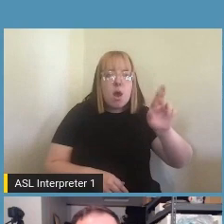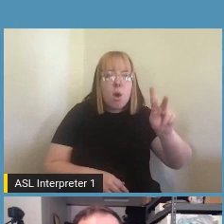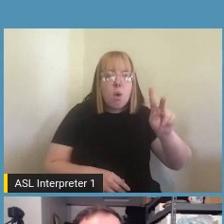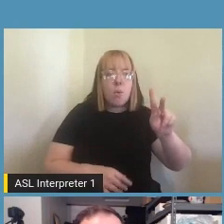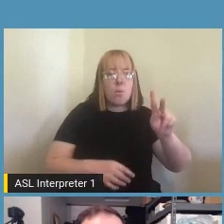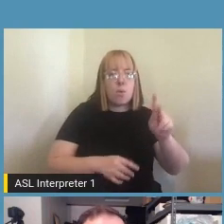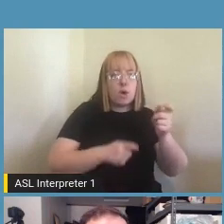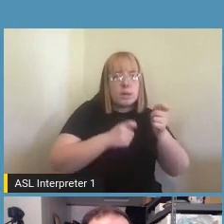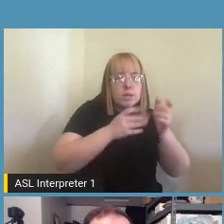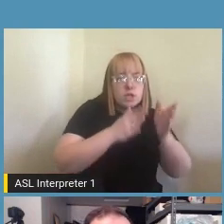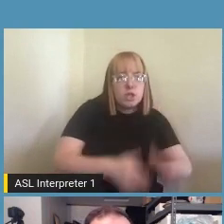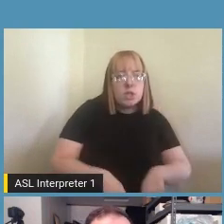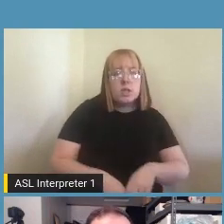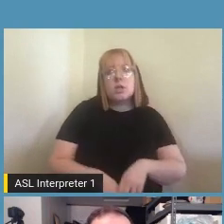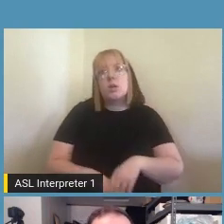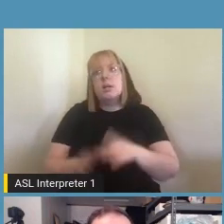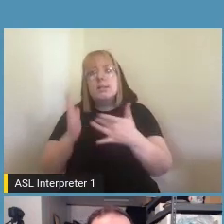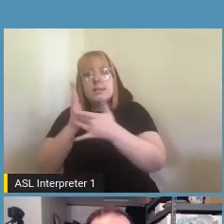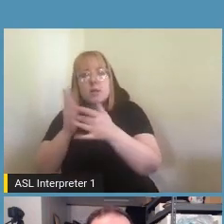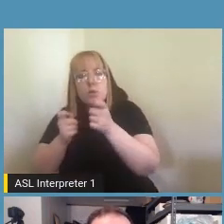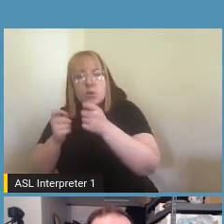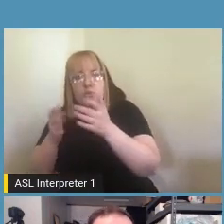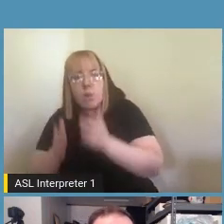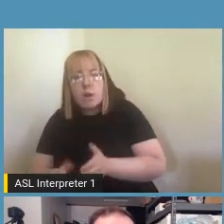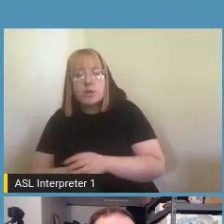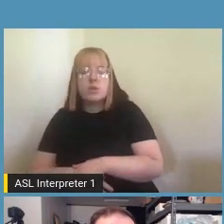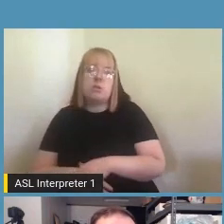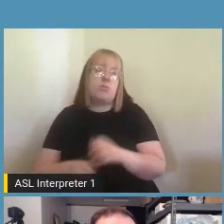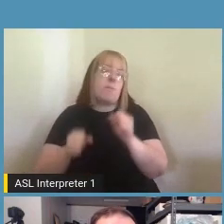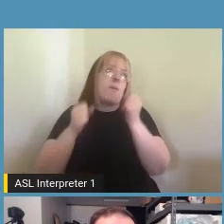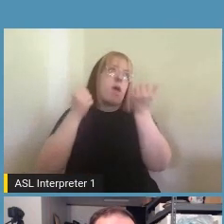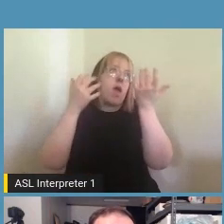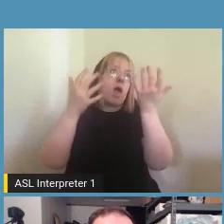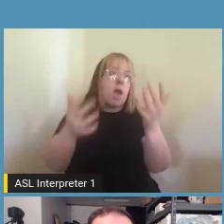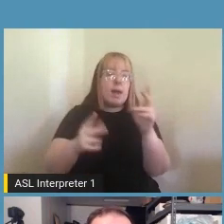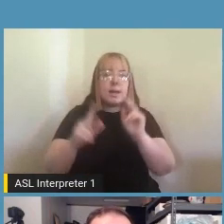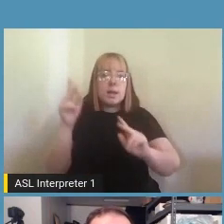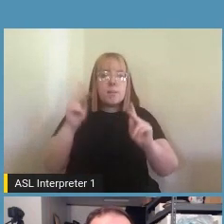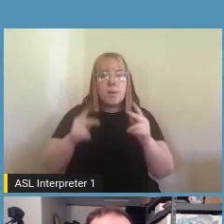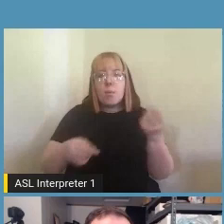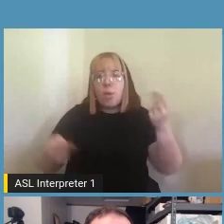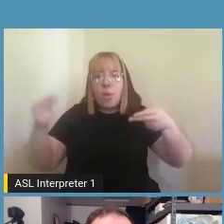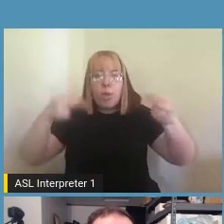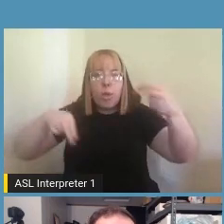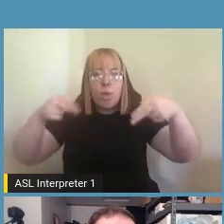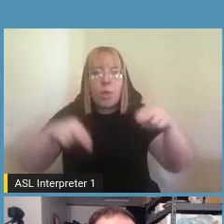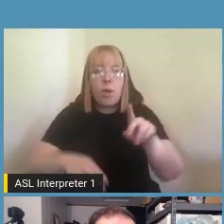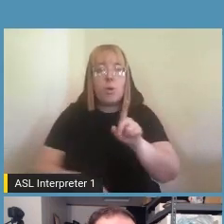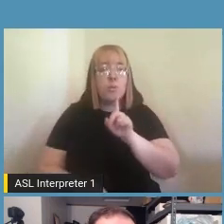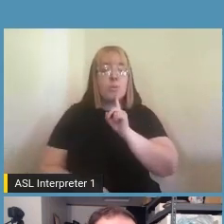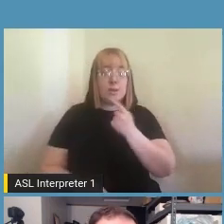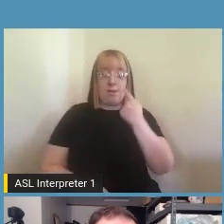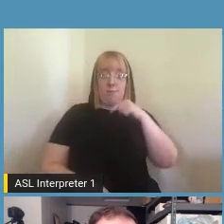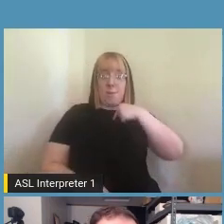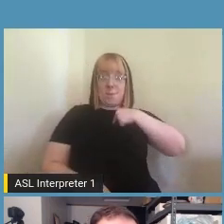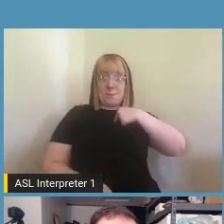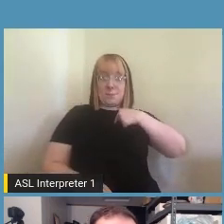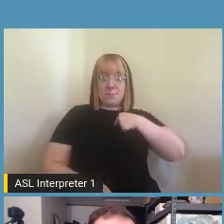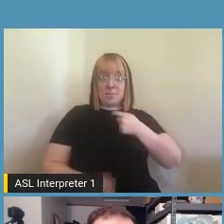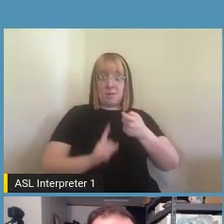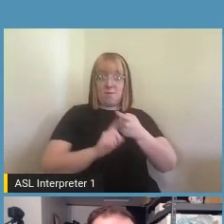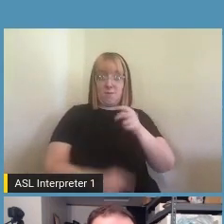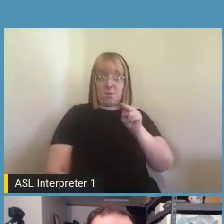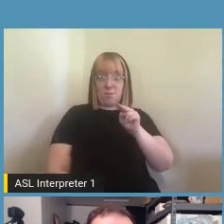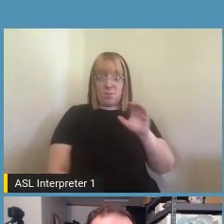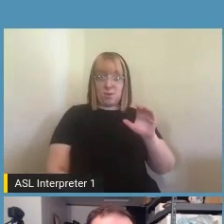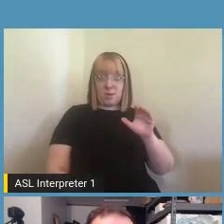creative director, a technical director, and it was kind of a sight to see. For me, being here at the North Carolina Museum of Art as